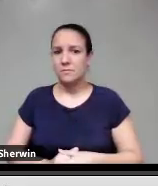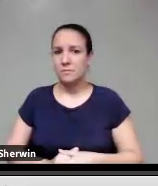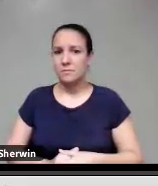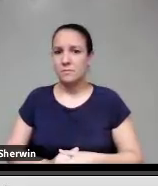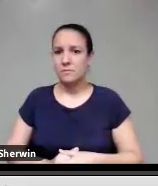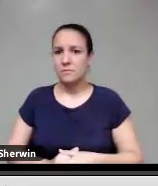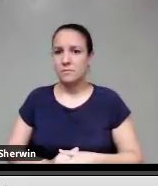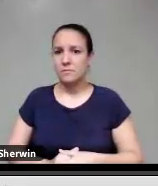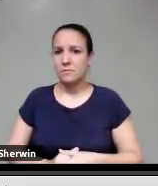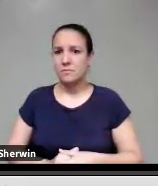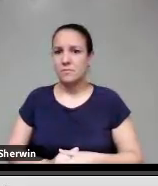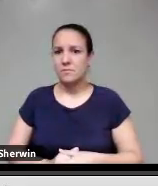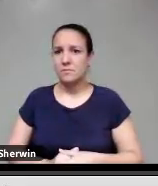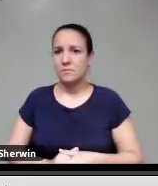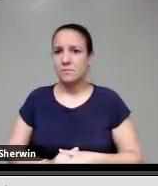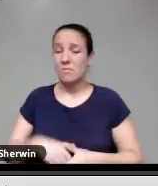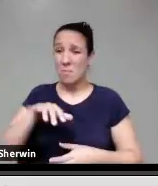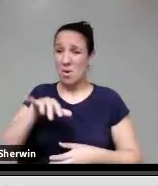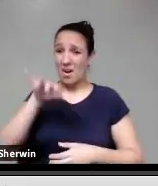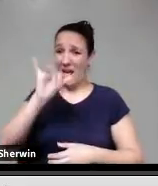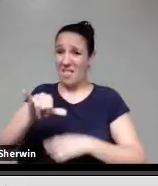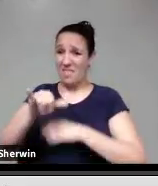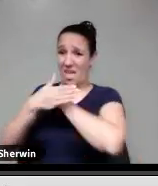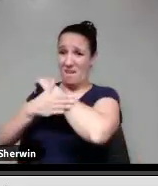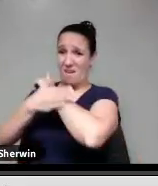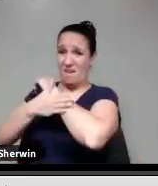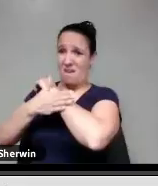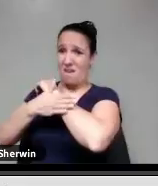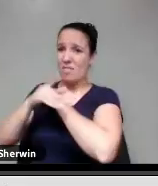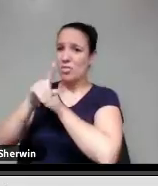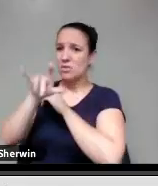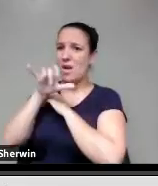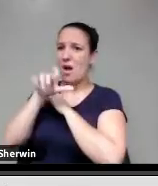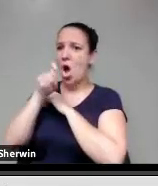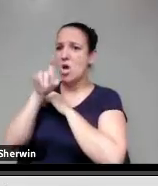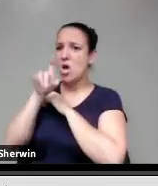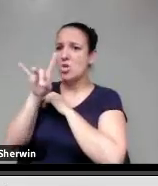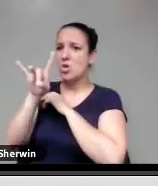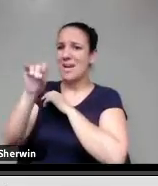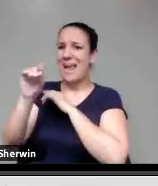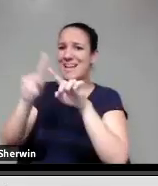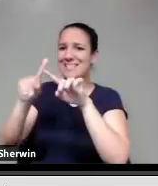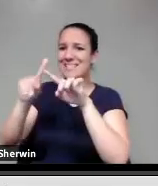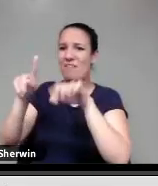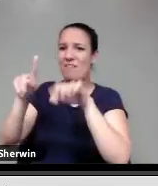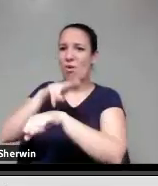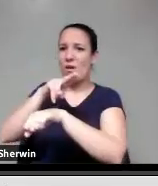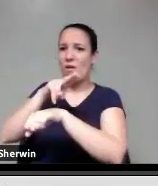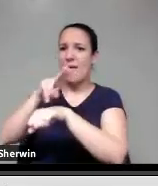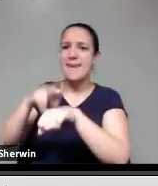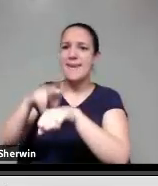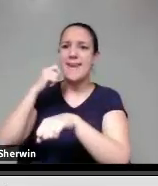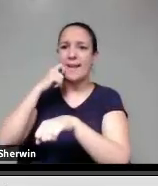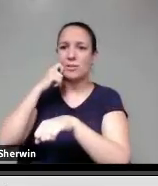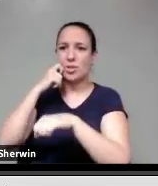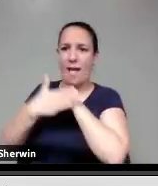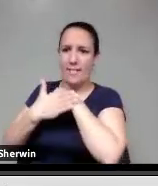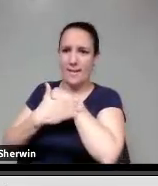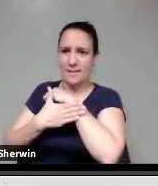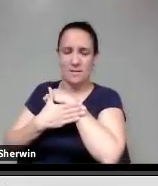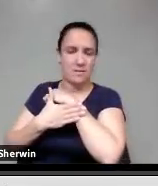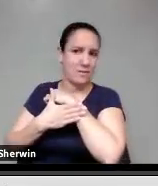180 different nationalities alone here, it will be difficult for all voices to have an equal hearing. And I think that's